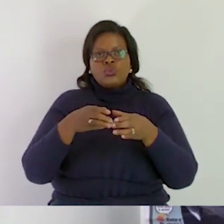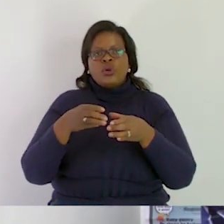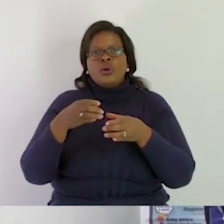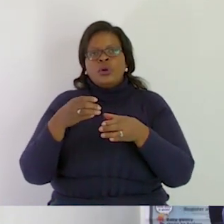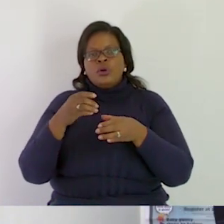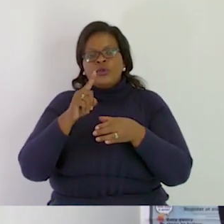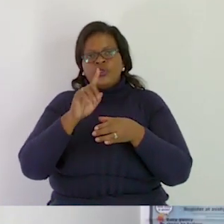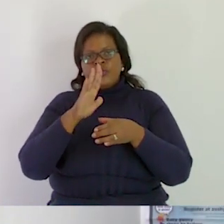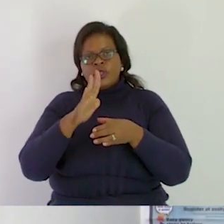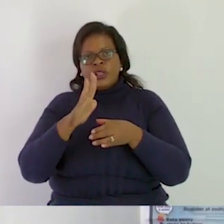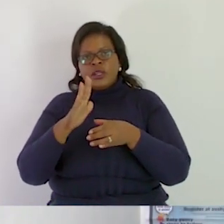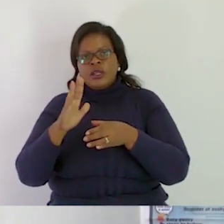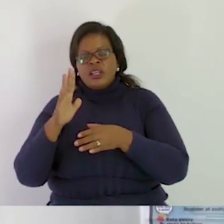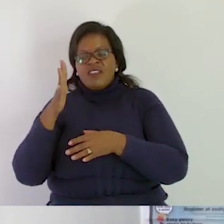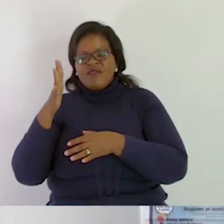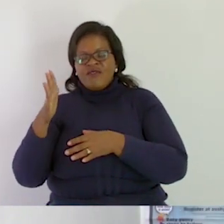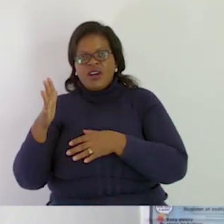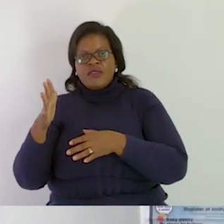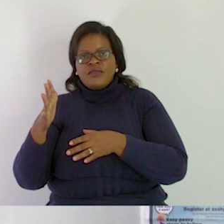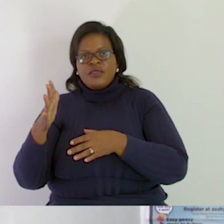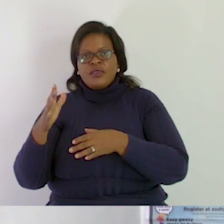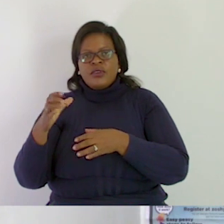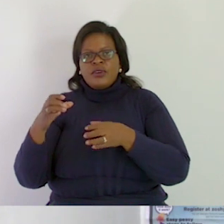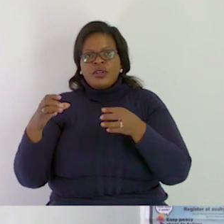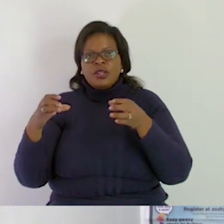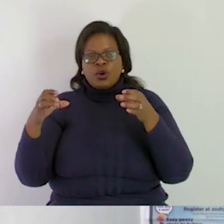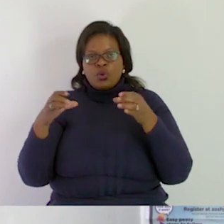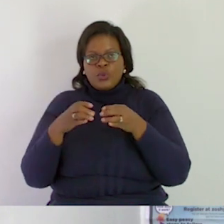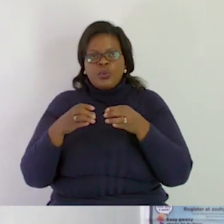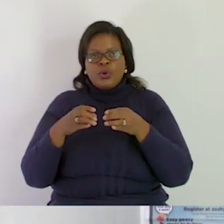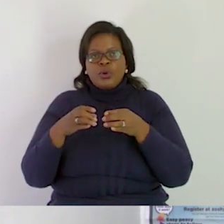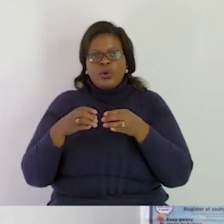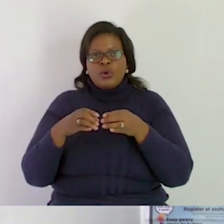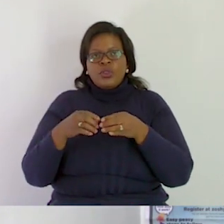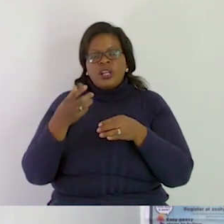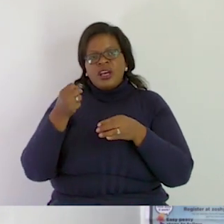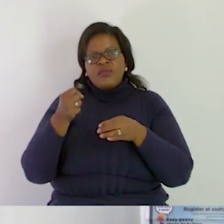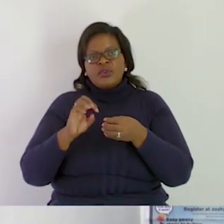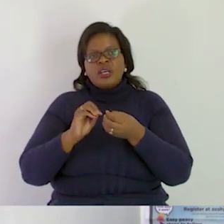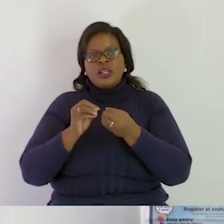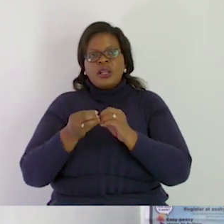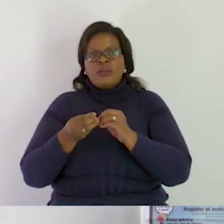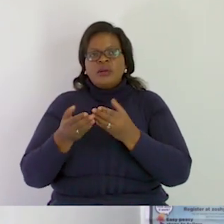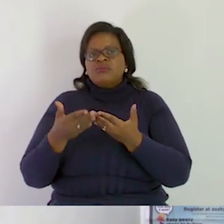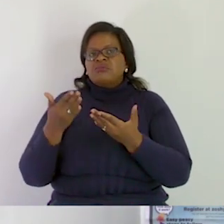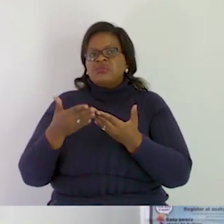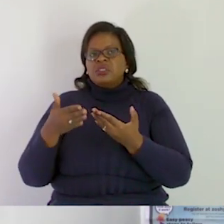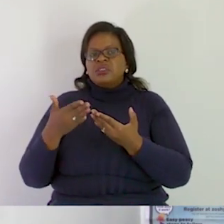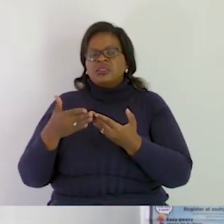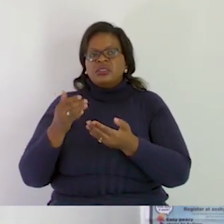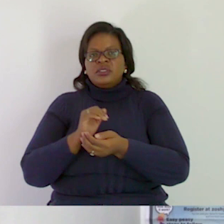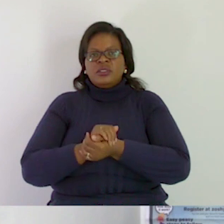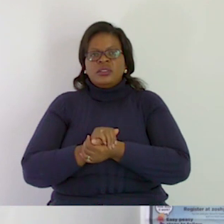Right? Why? So that when I add this, I have a decade number. Now, what is a decade number? Are all those